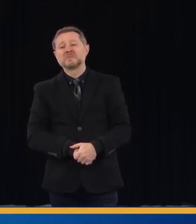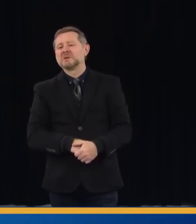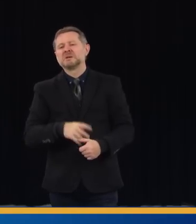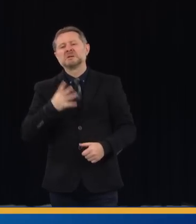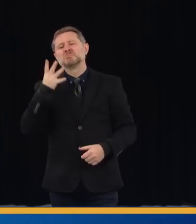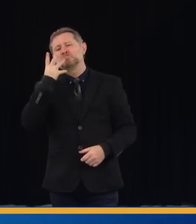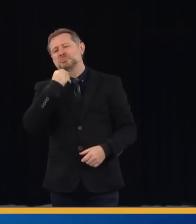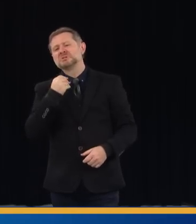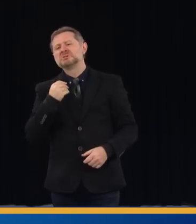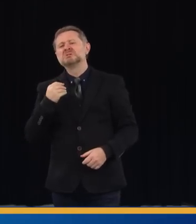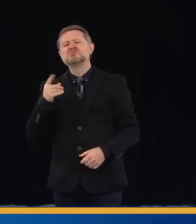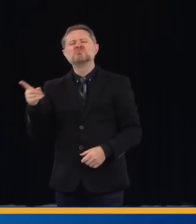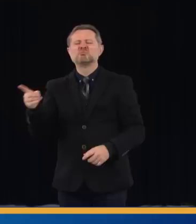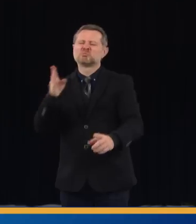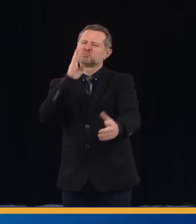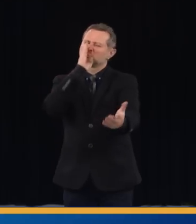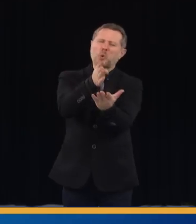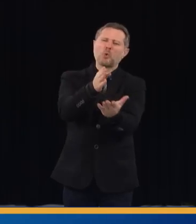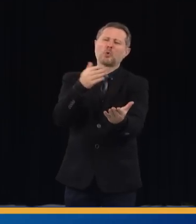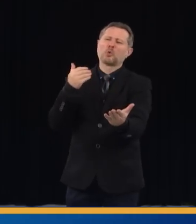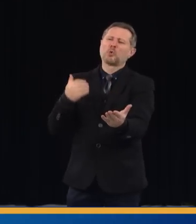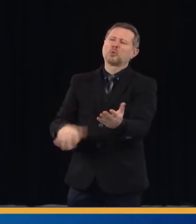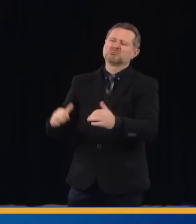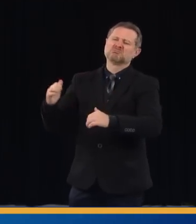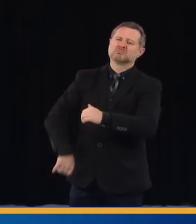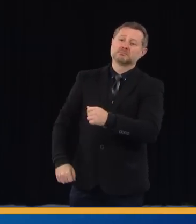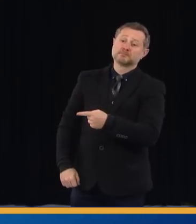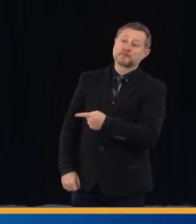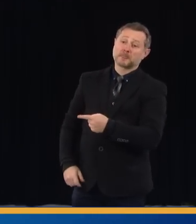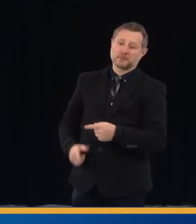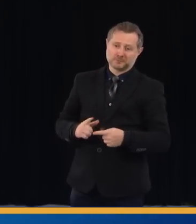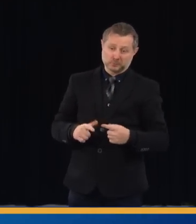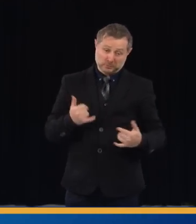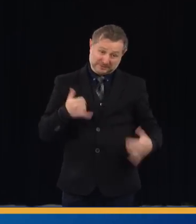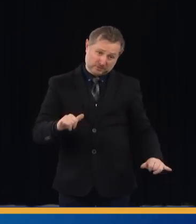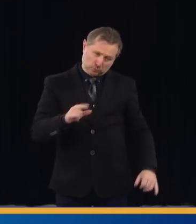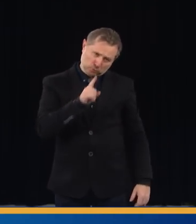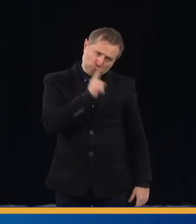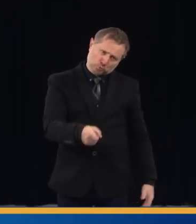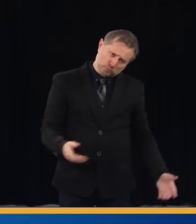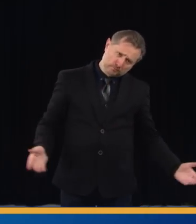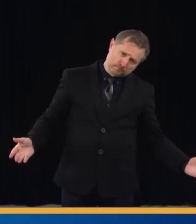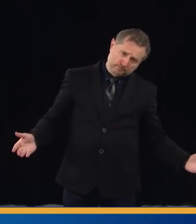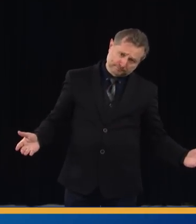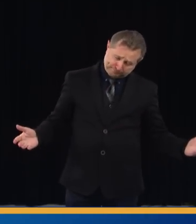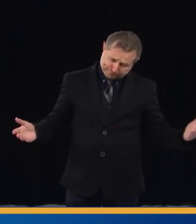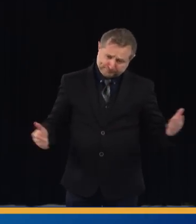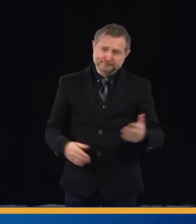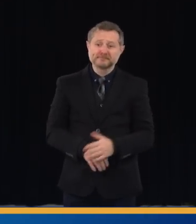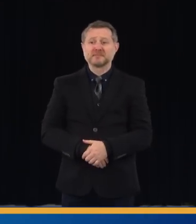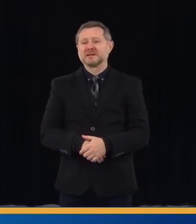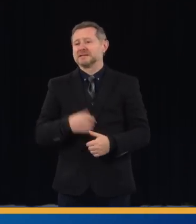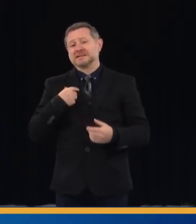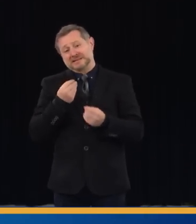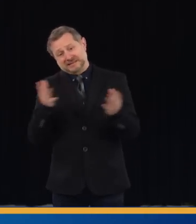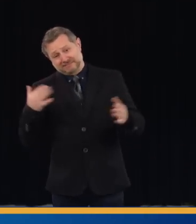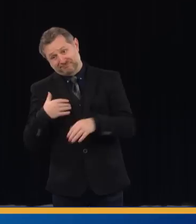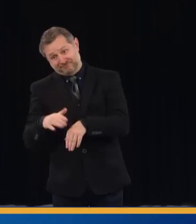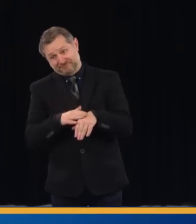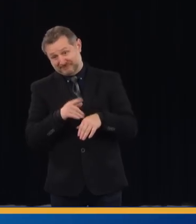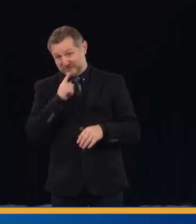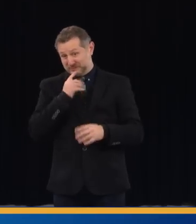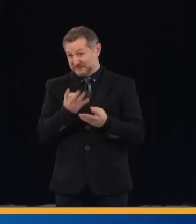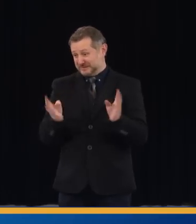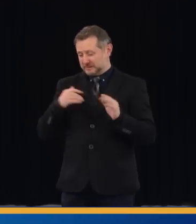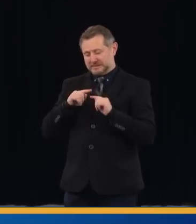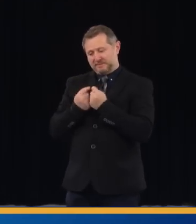handsome, but a tad harsh. But it's true. And that's what I say to my team every day. This